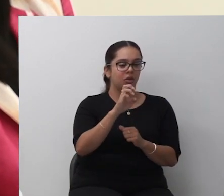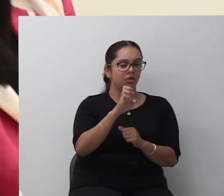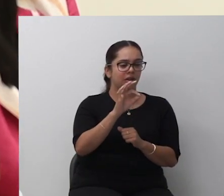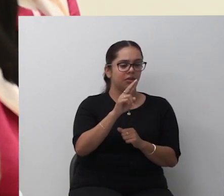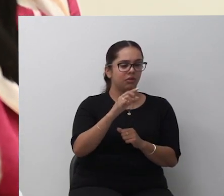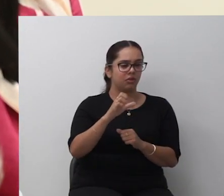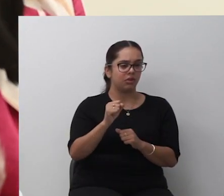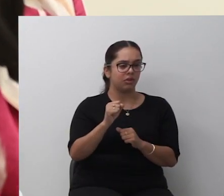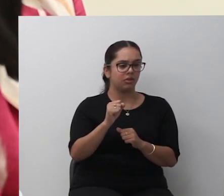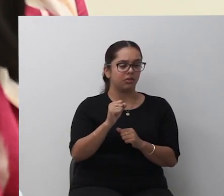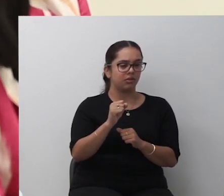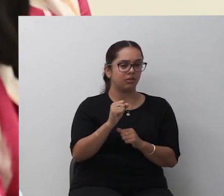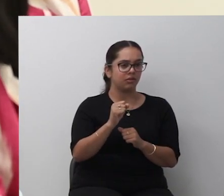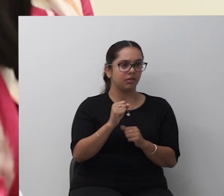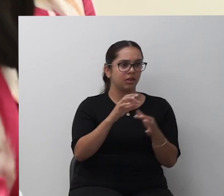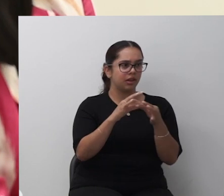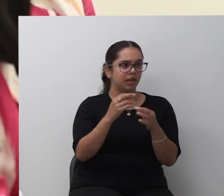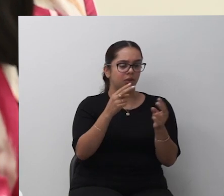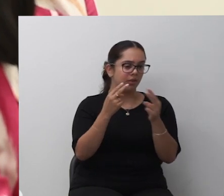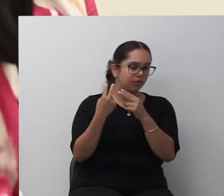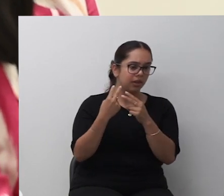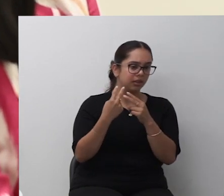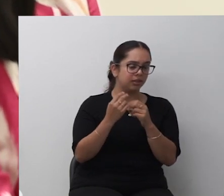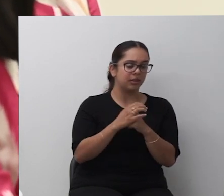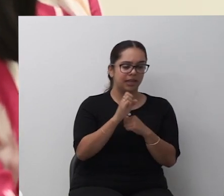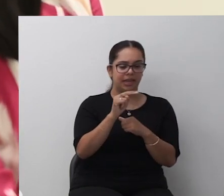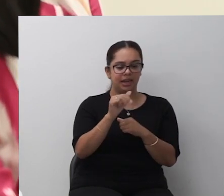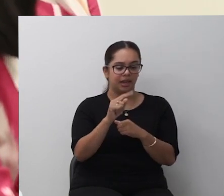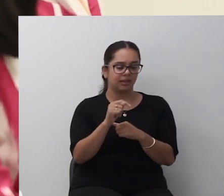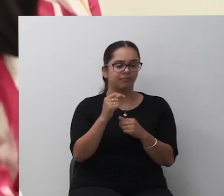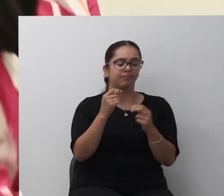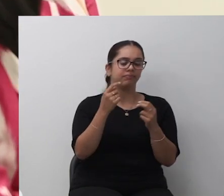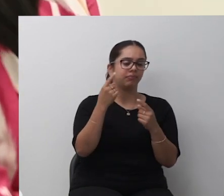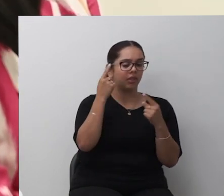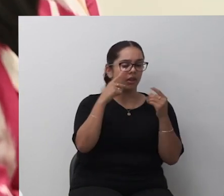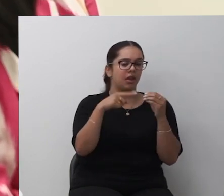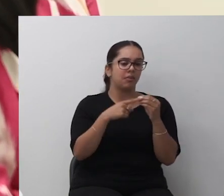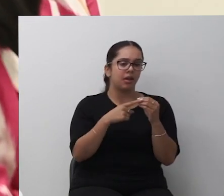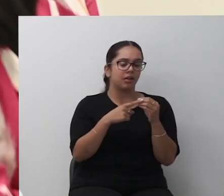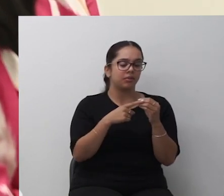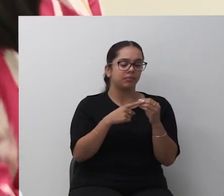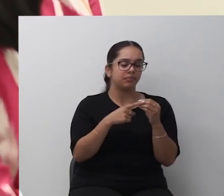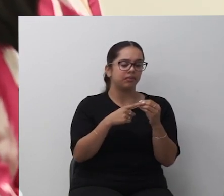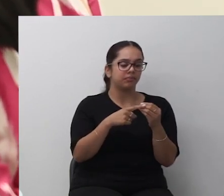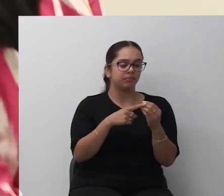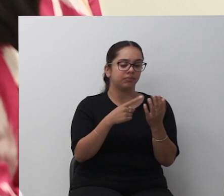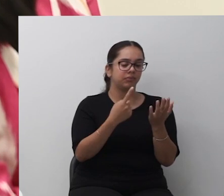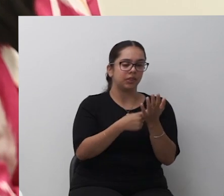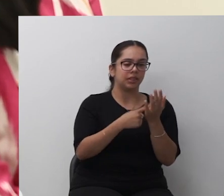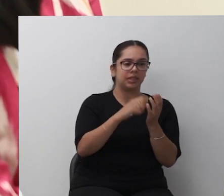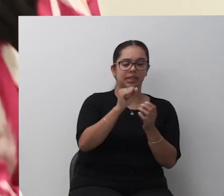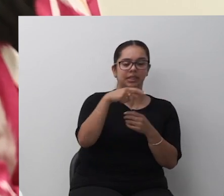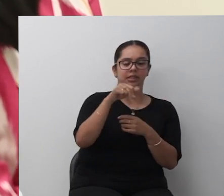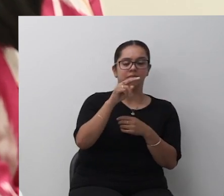called like Connect, Reflect, and Act, and thinking about how, you know, like she walked through like all the